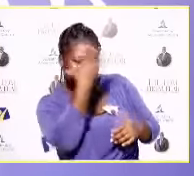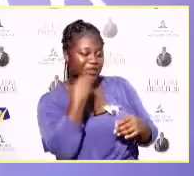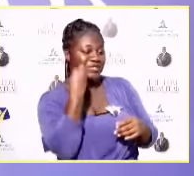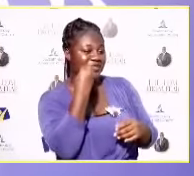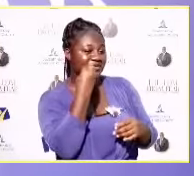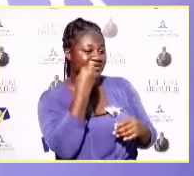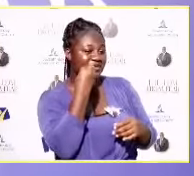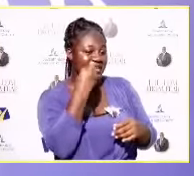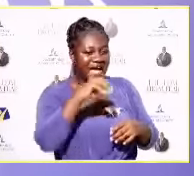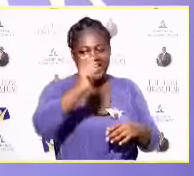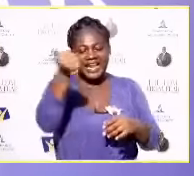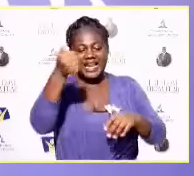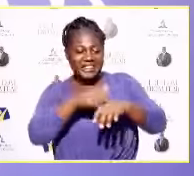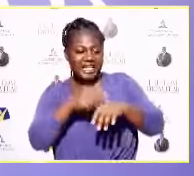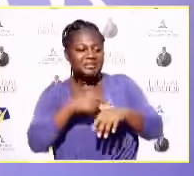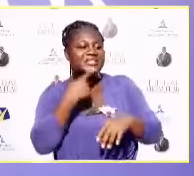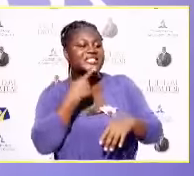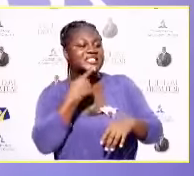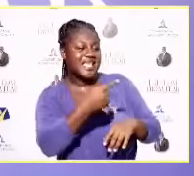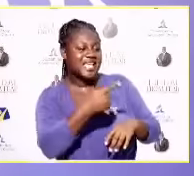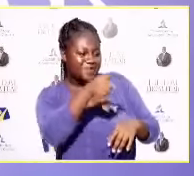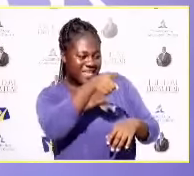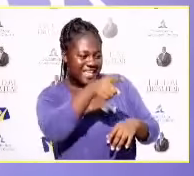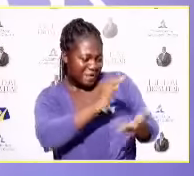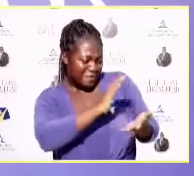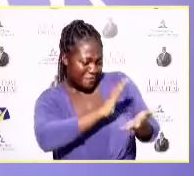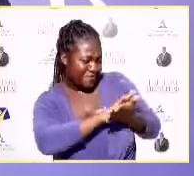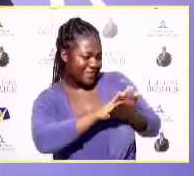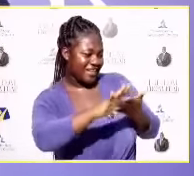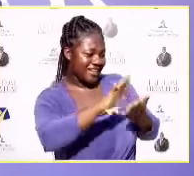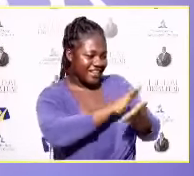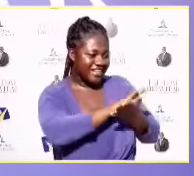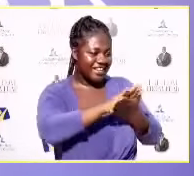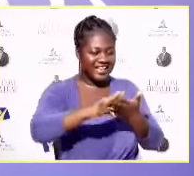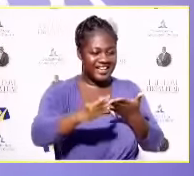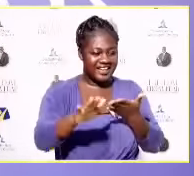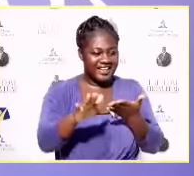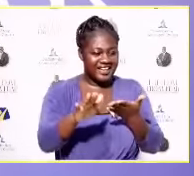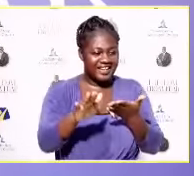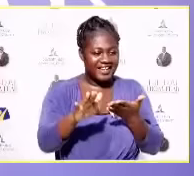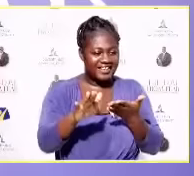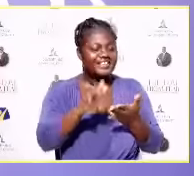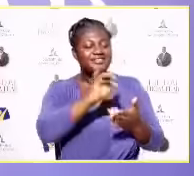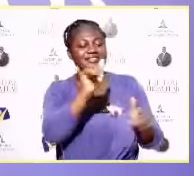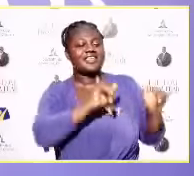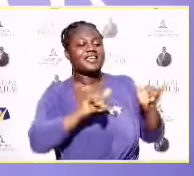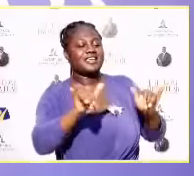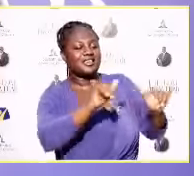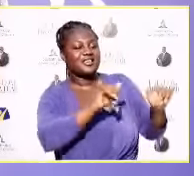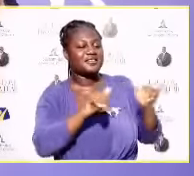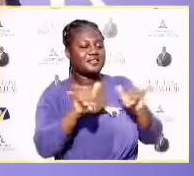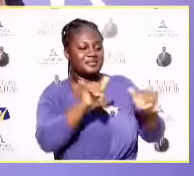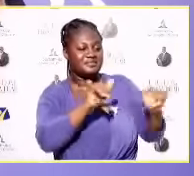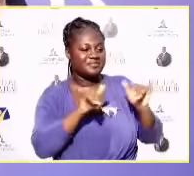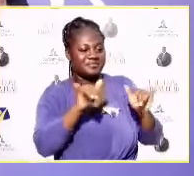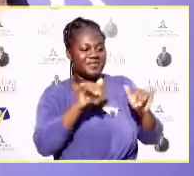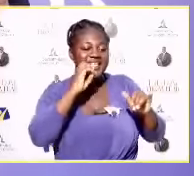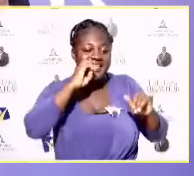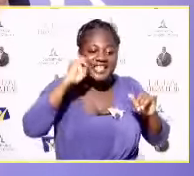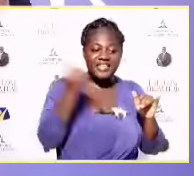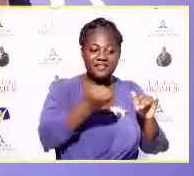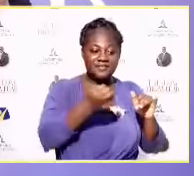and the next day you say she's pretty. Same thing. Evil, Genesis